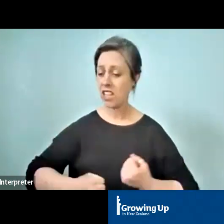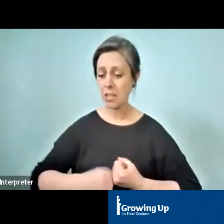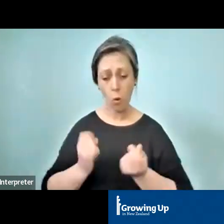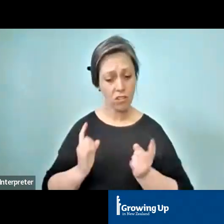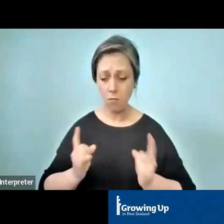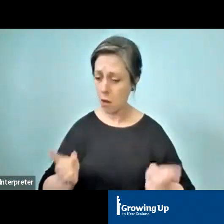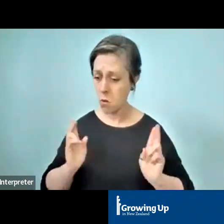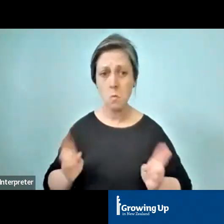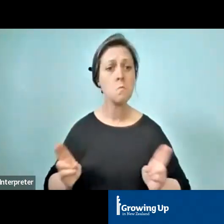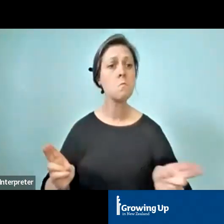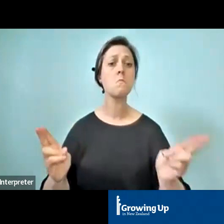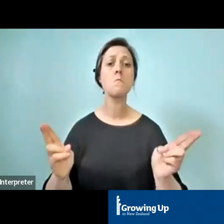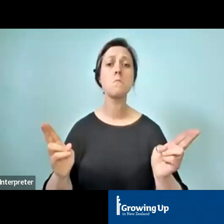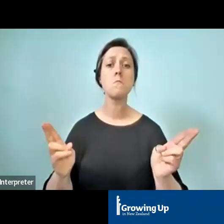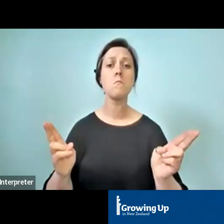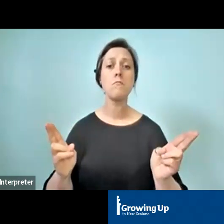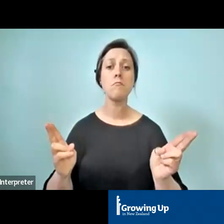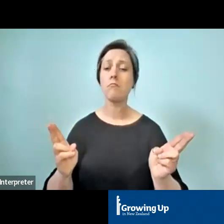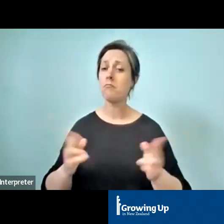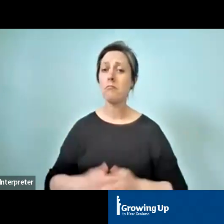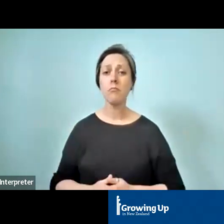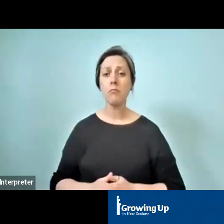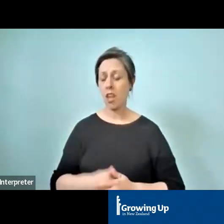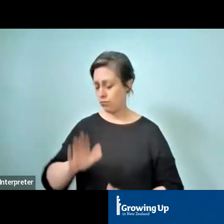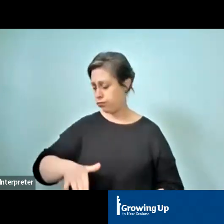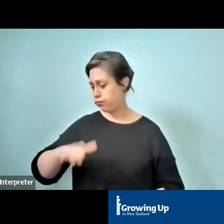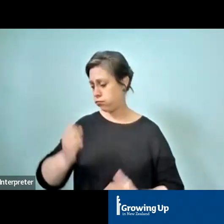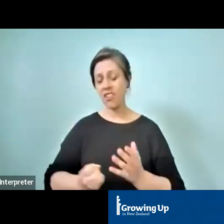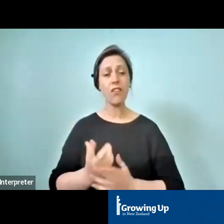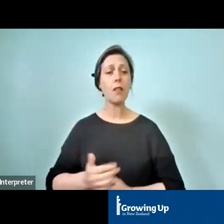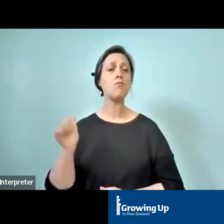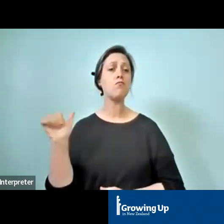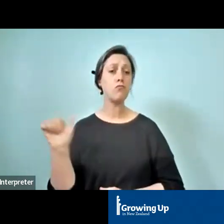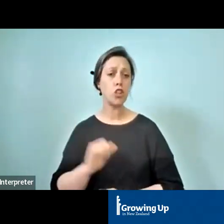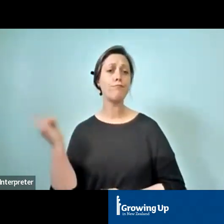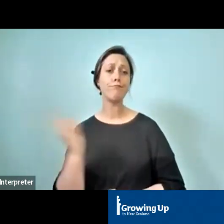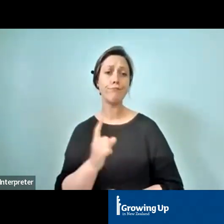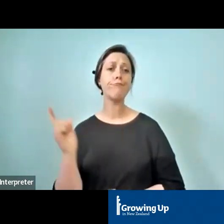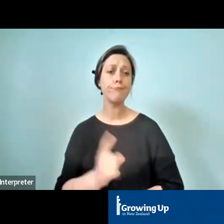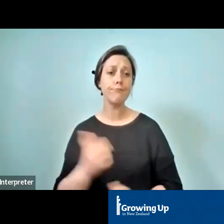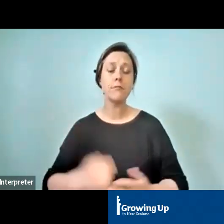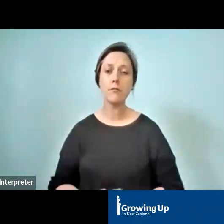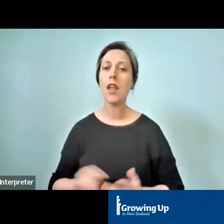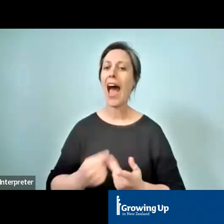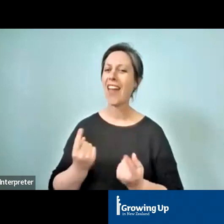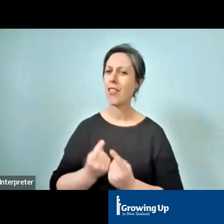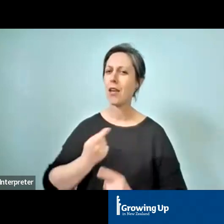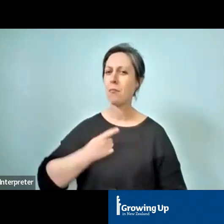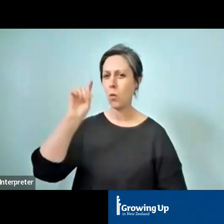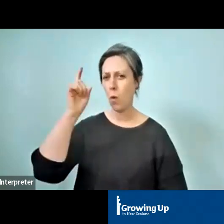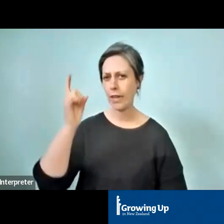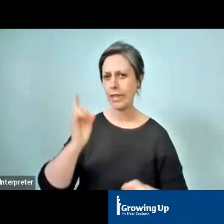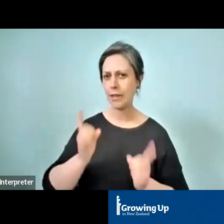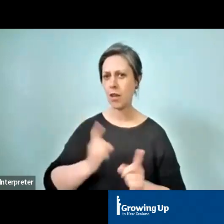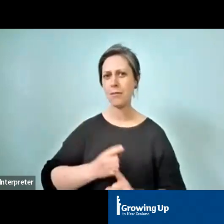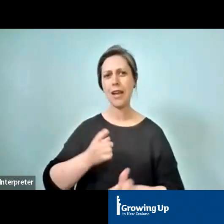some point in our life. And this is a normal part of growth and development. I think, Sarah Jane, the thing that worries me too is that our young people are